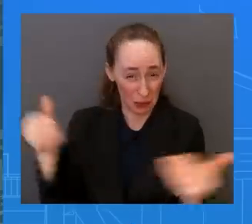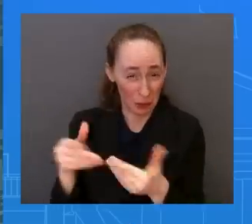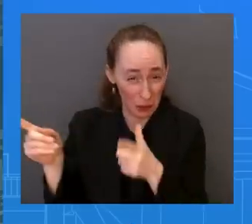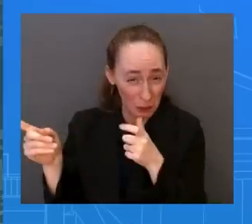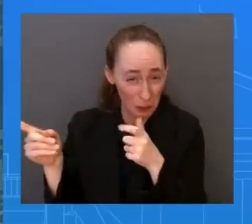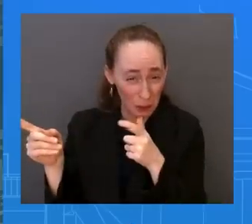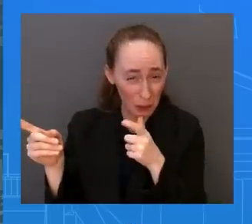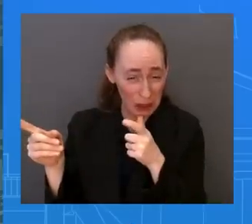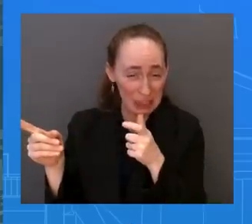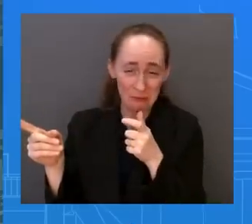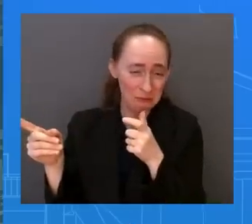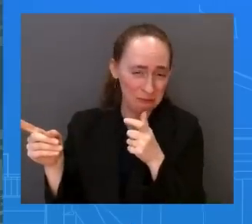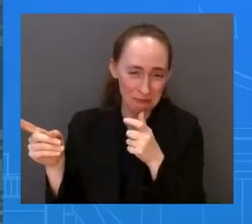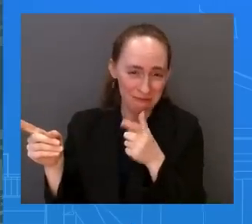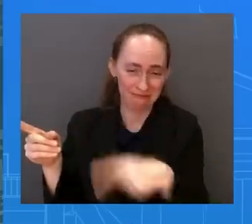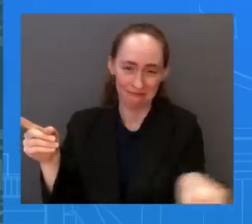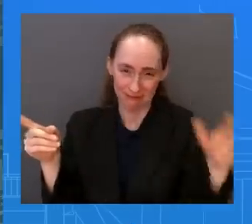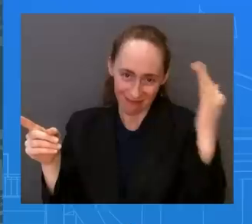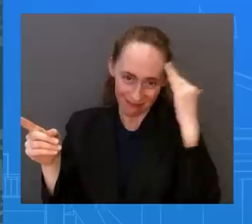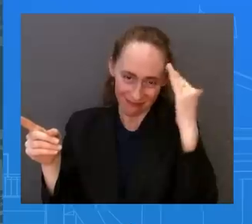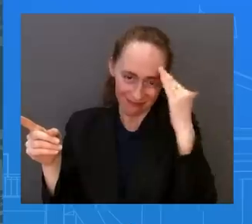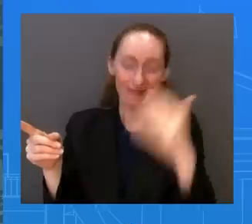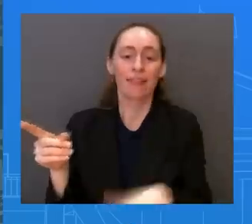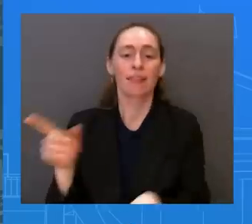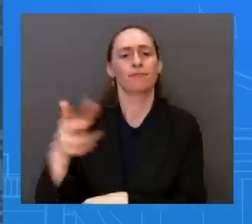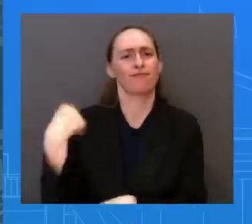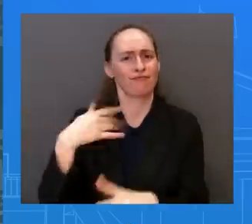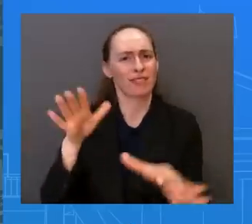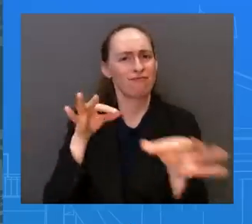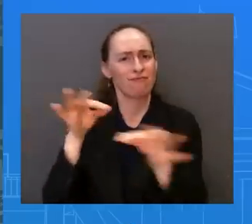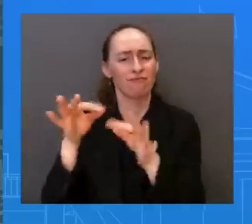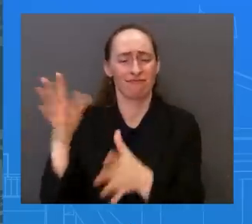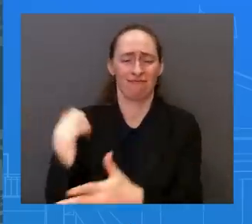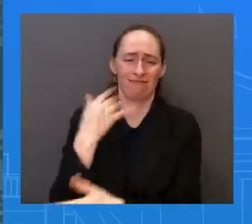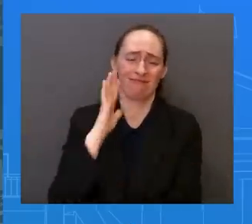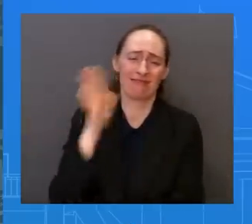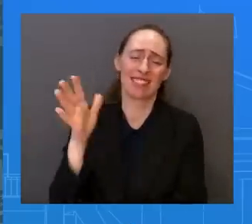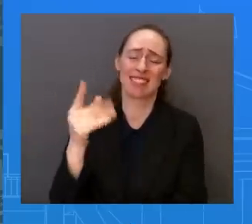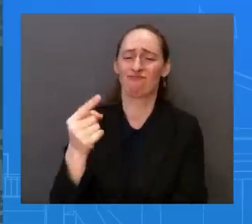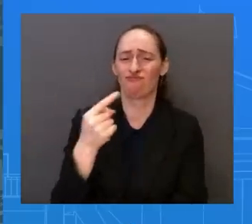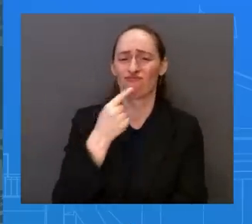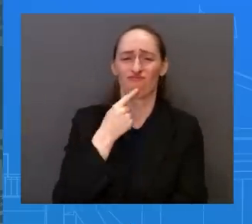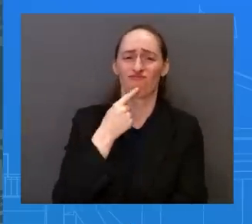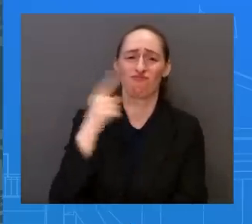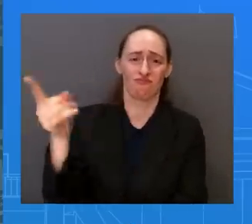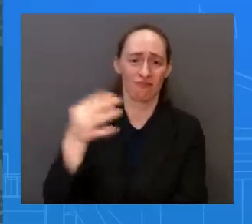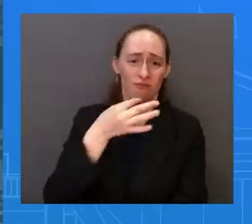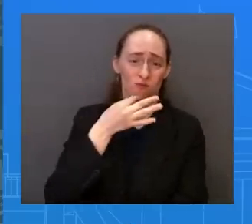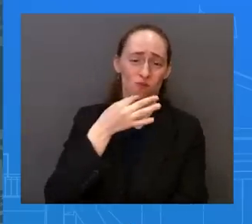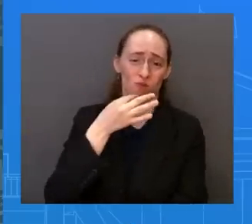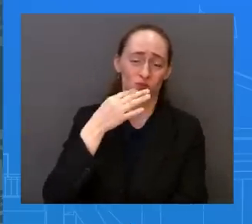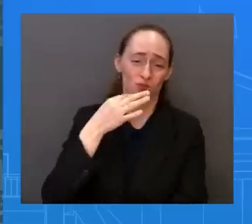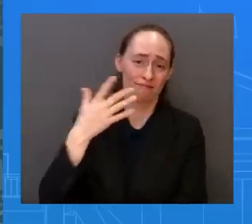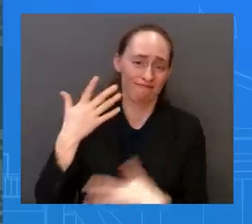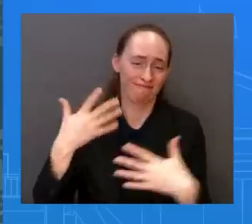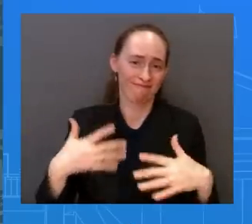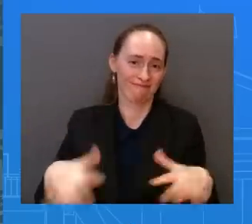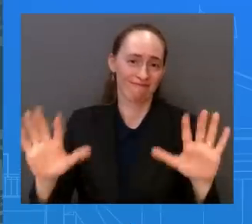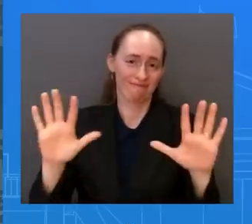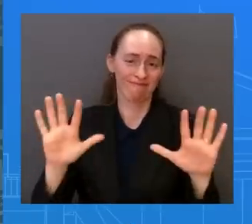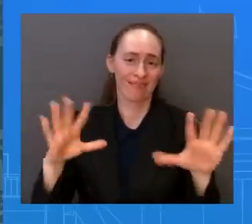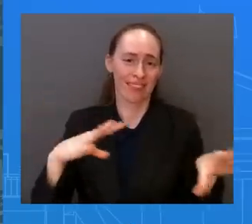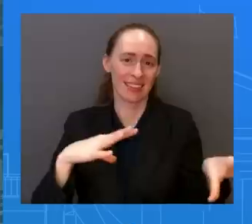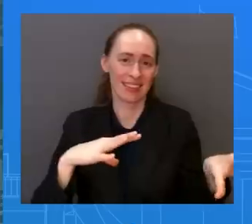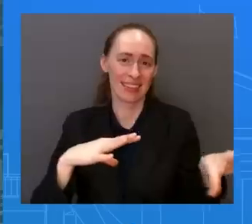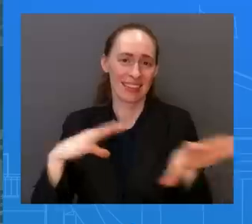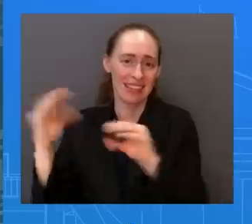him when he departs later this month to spend more time with his family, which we think is an amazing thing for him and his family, and very happy for